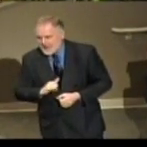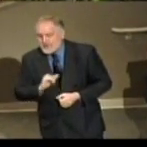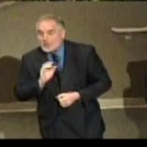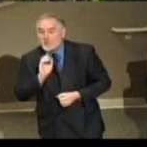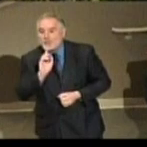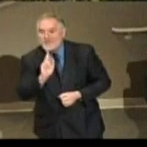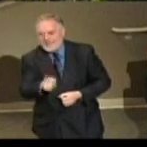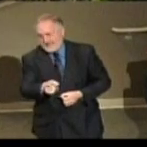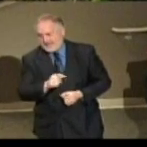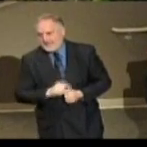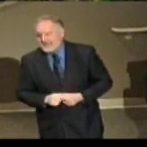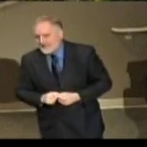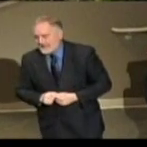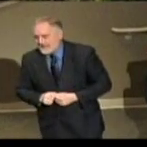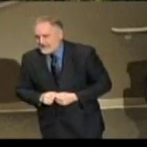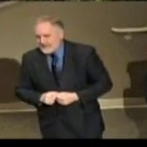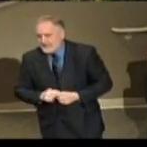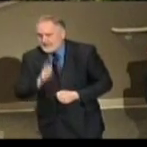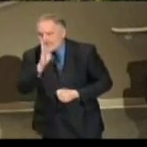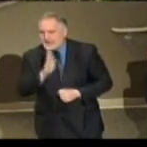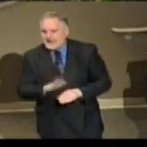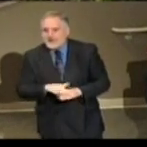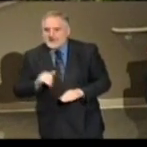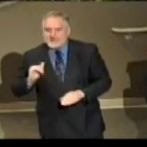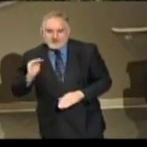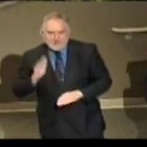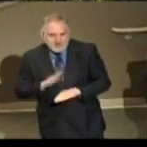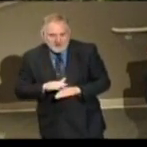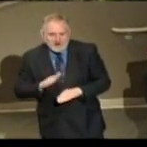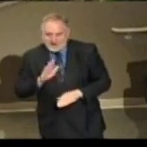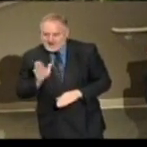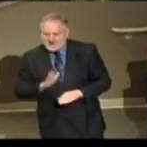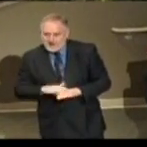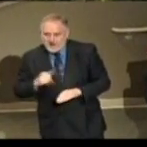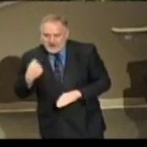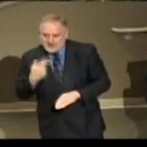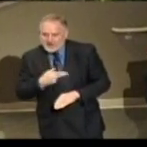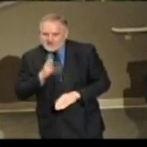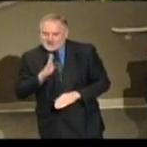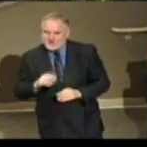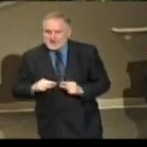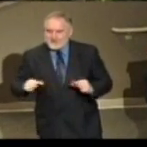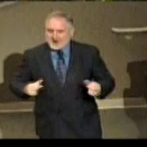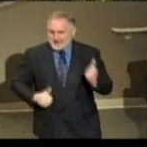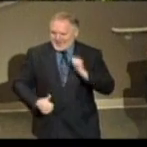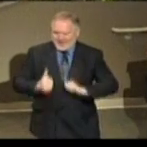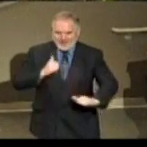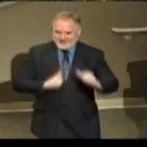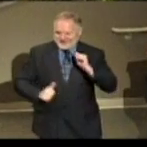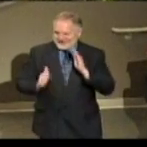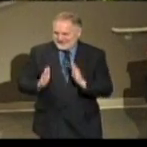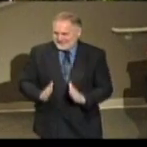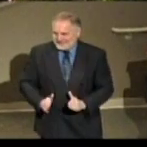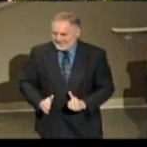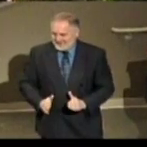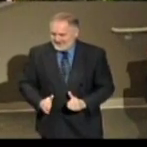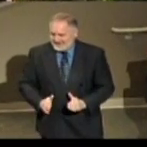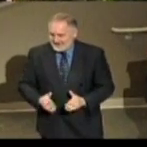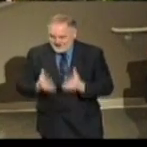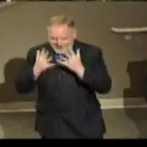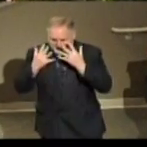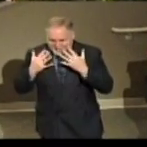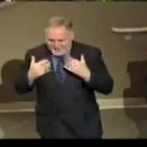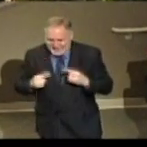real? God never called us to be great actors or actresses. And tragically, the